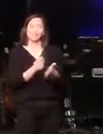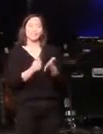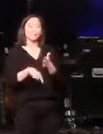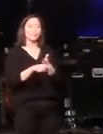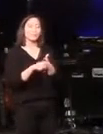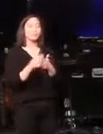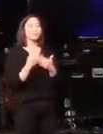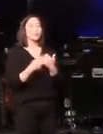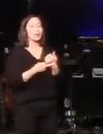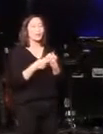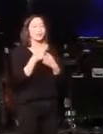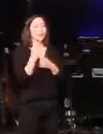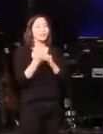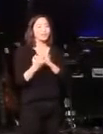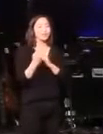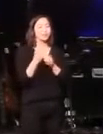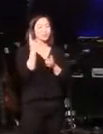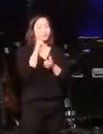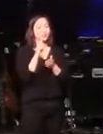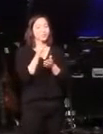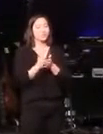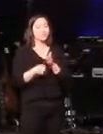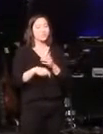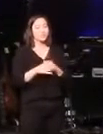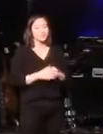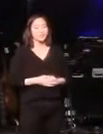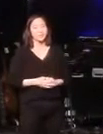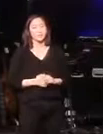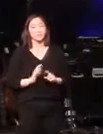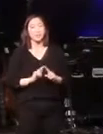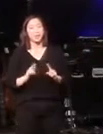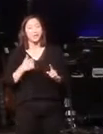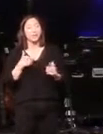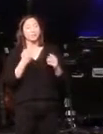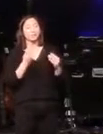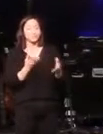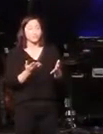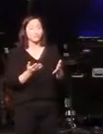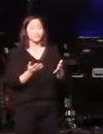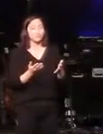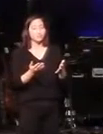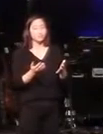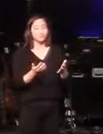But I want to say this to you. This is about a church